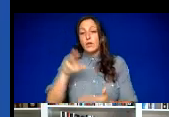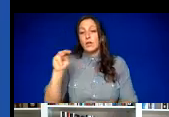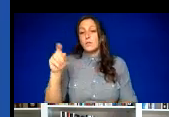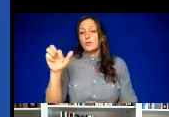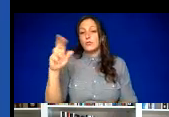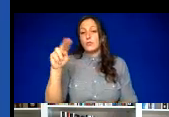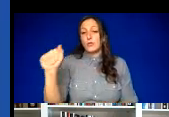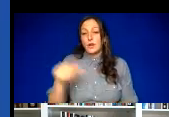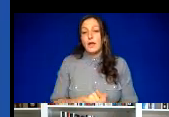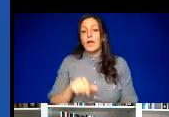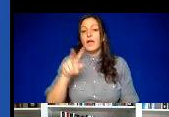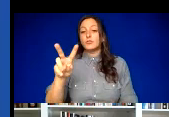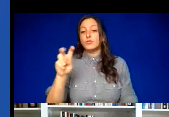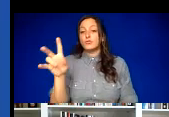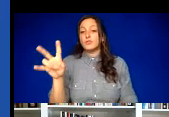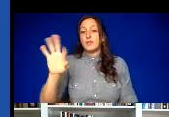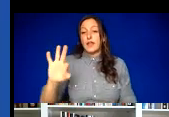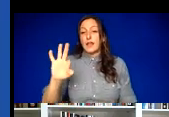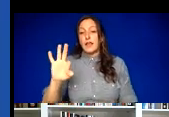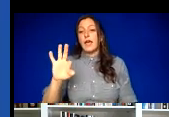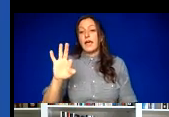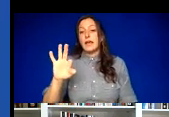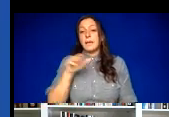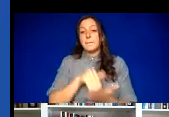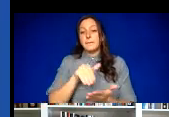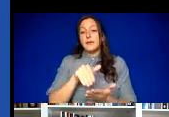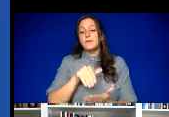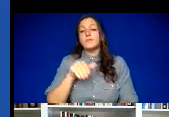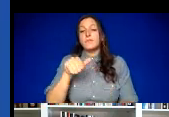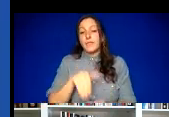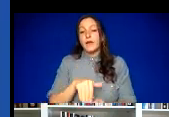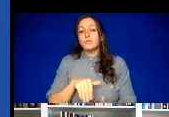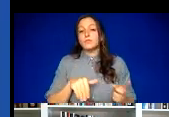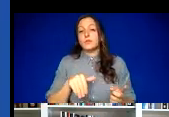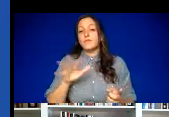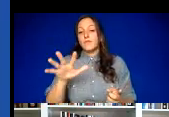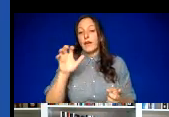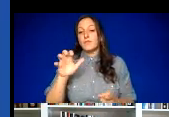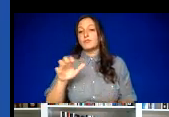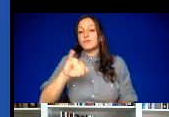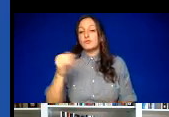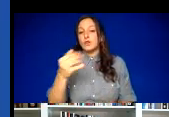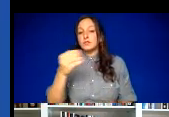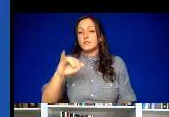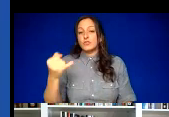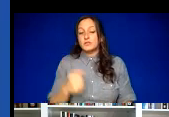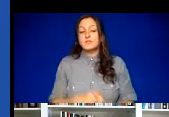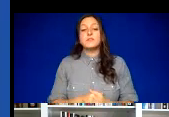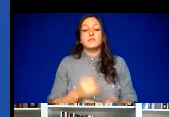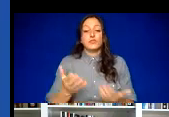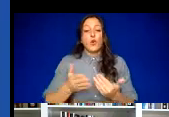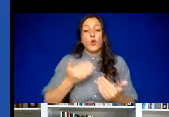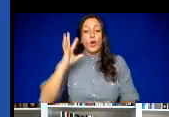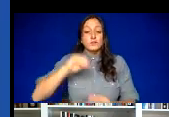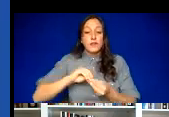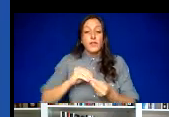279,500 of the Johnson & Johnson, the Janssen vaccine. So cumulative doses distributed so far, almost 4.2 million